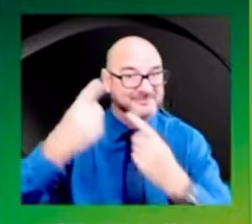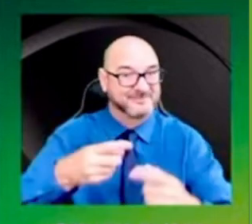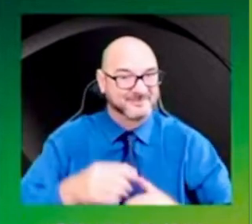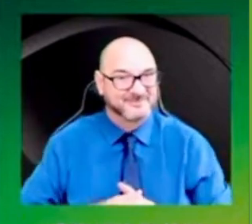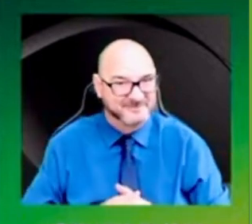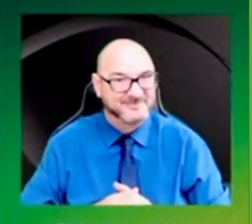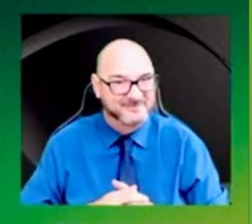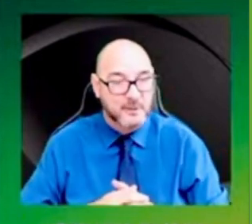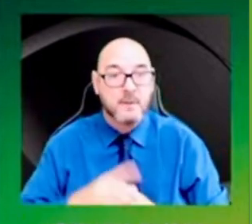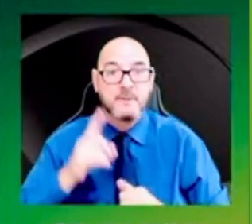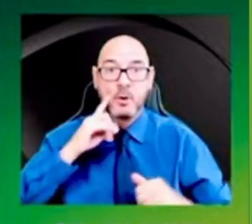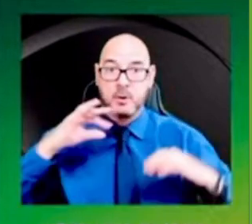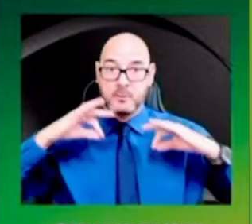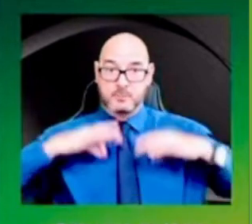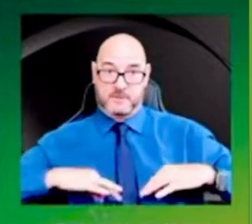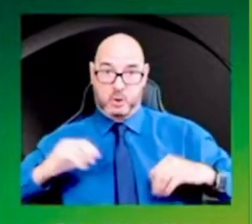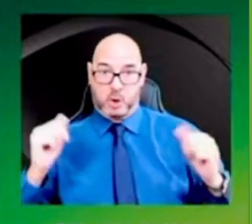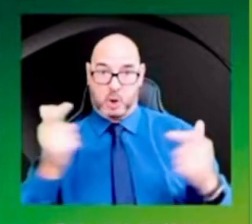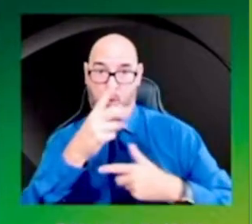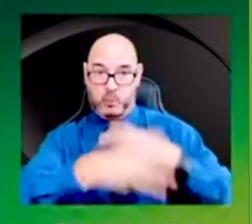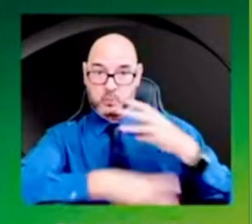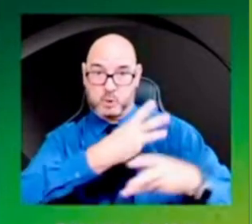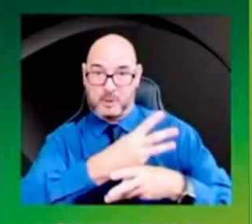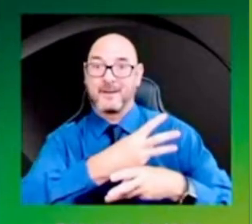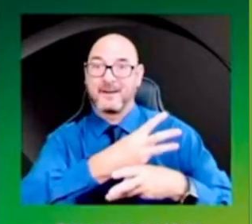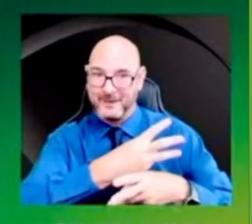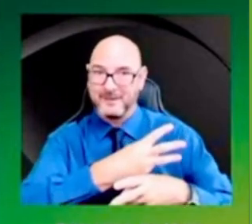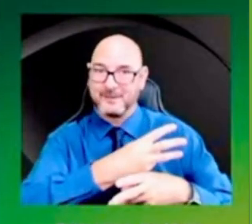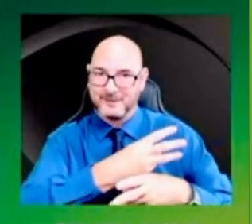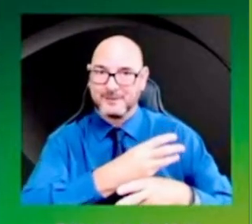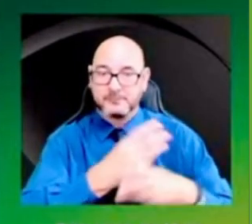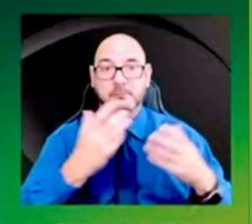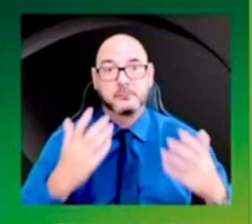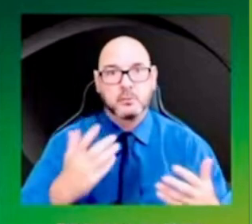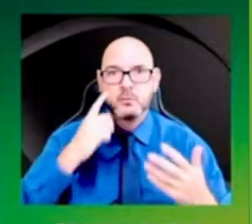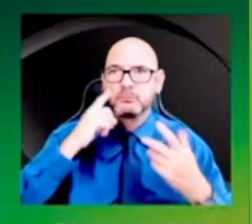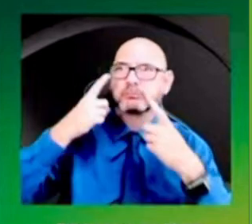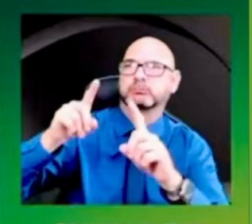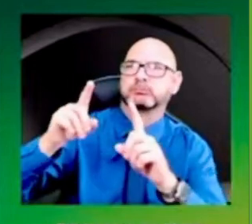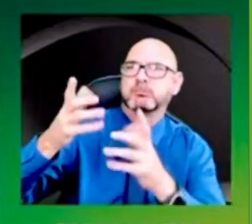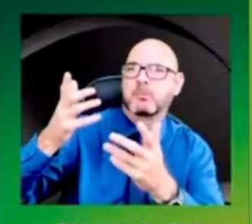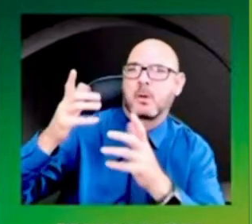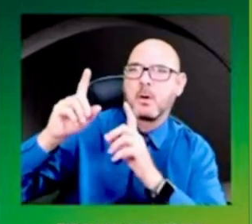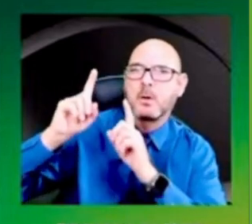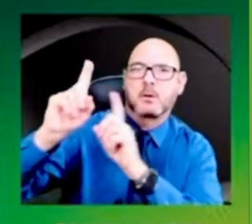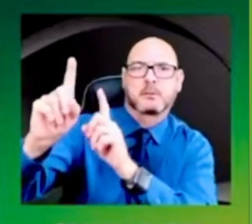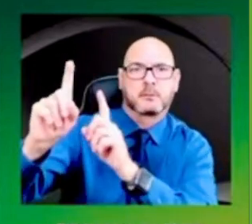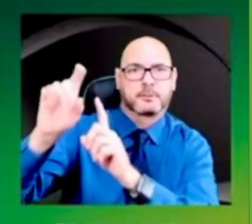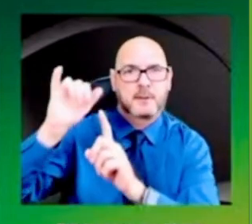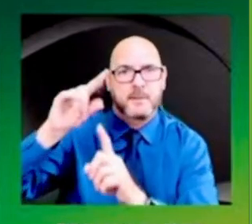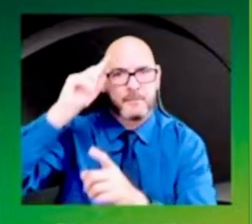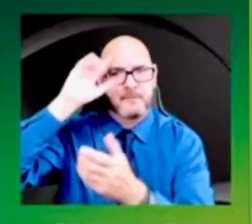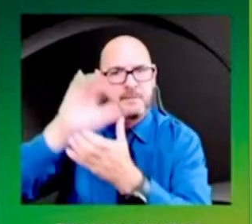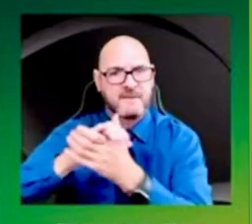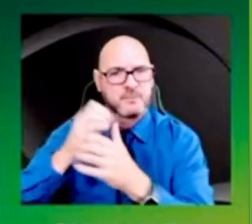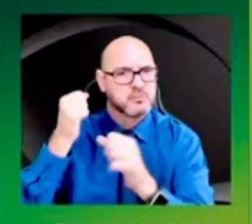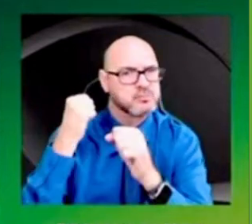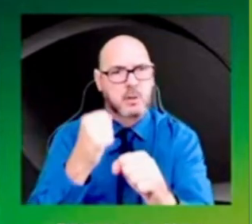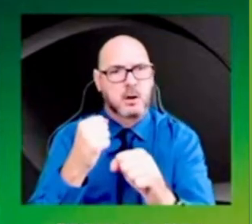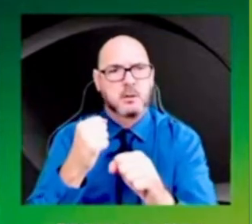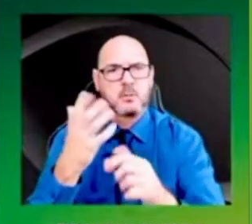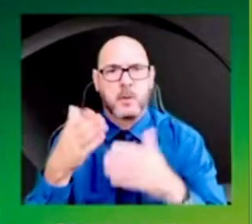world. To help achieve these goals, I believe in the strength of public-private